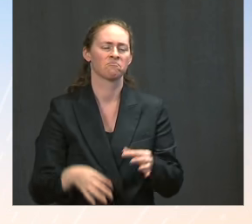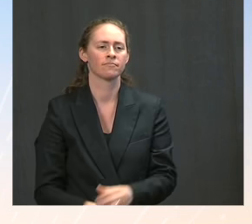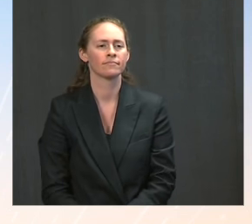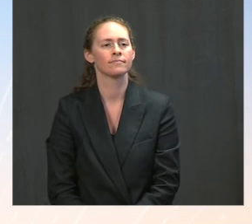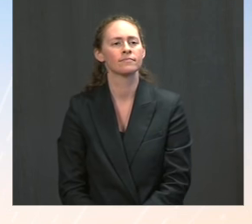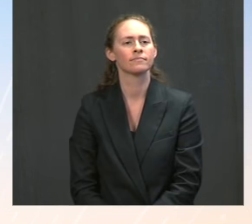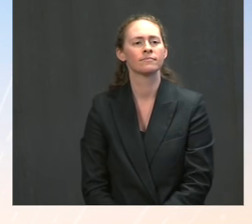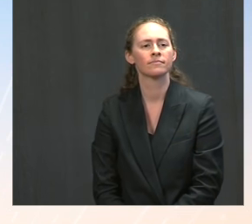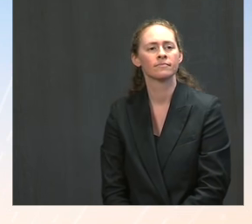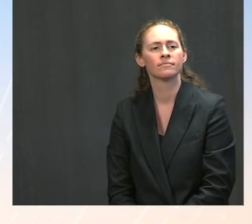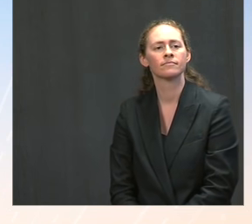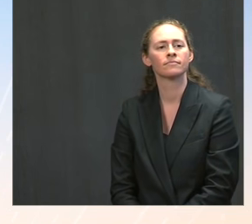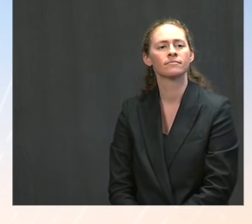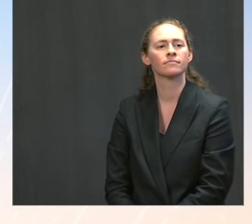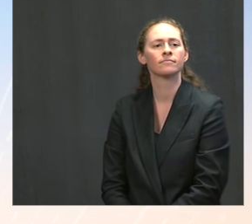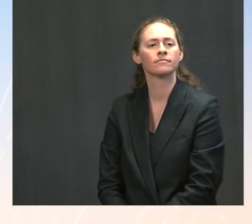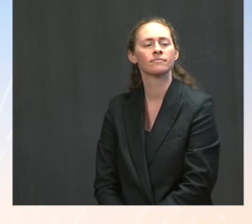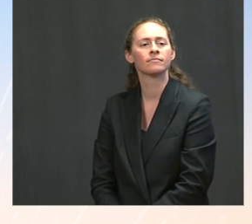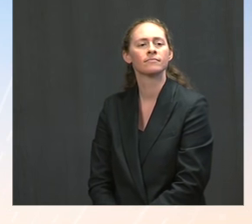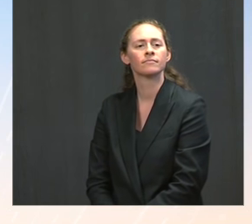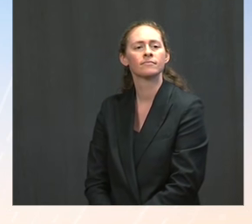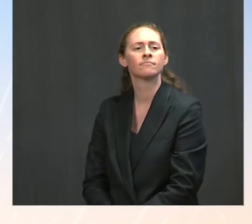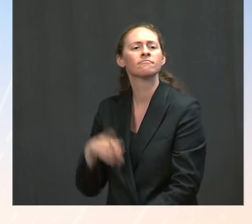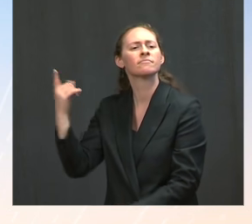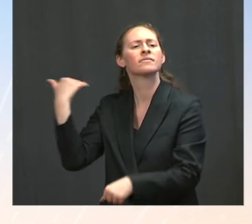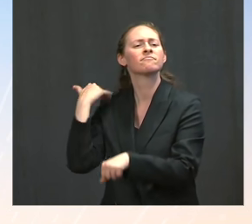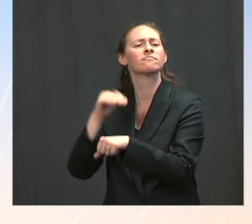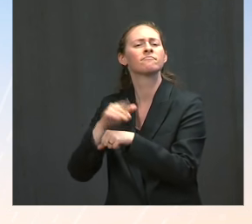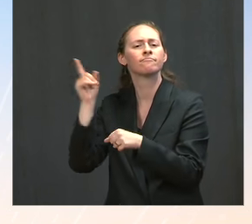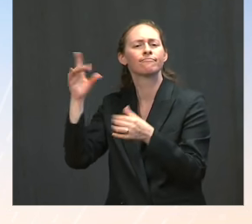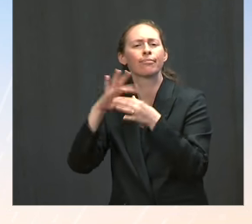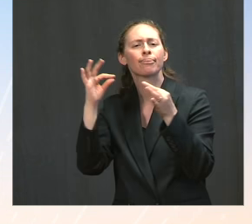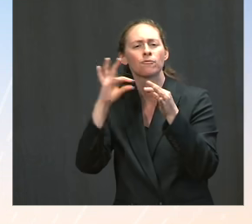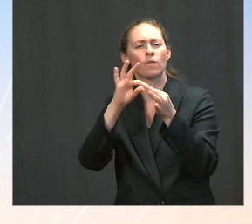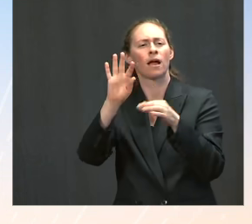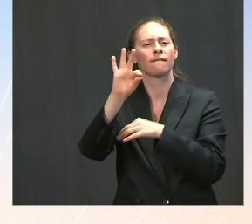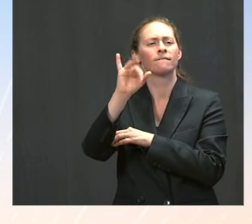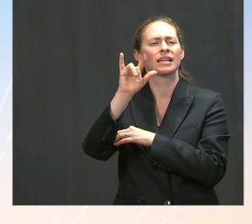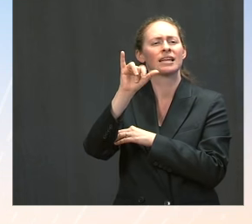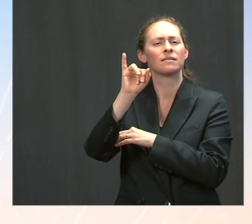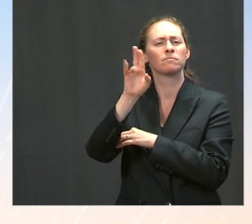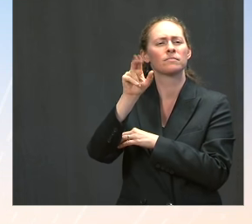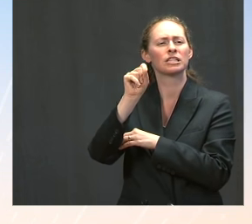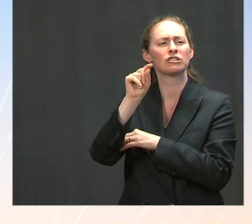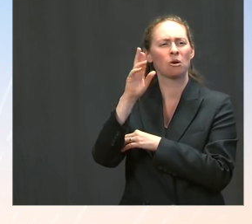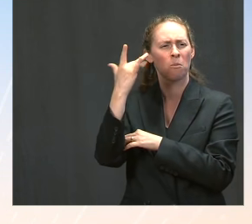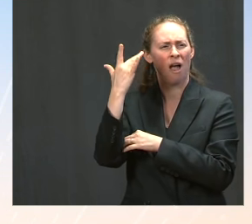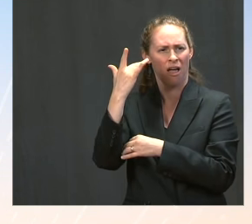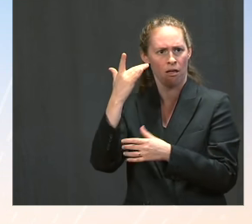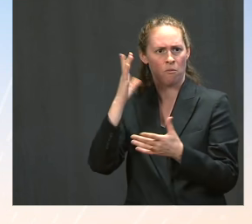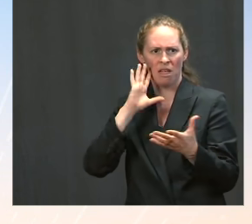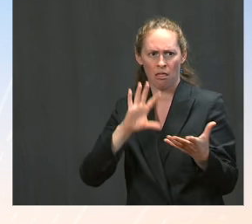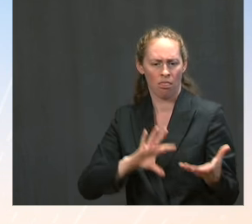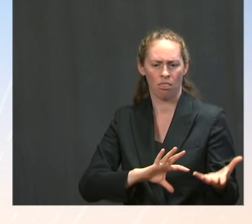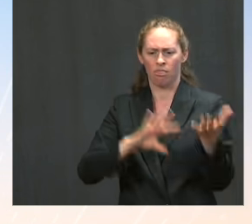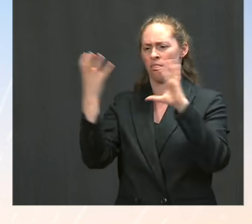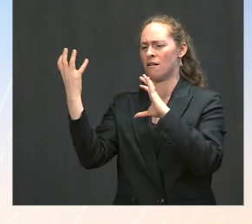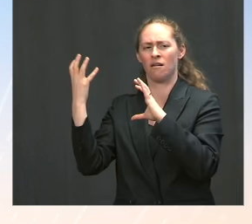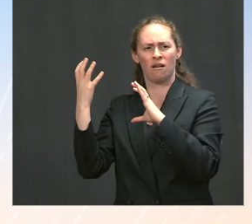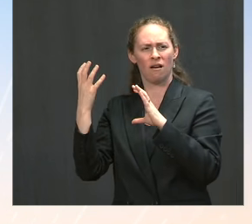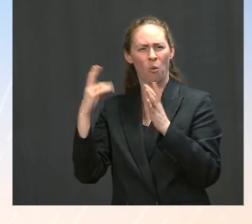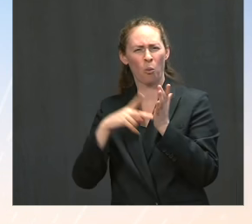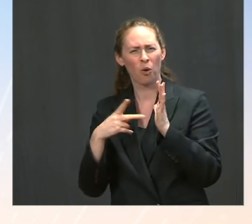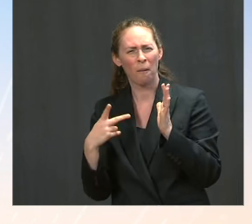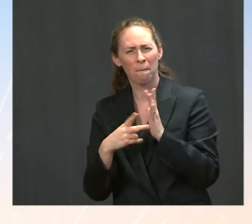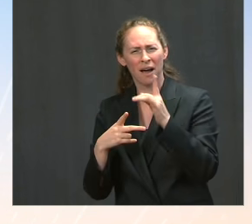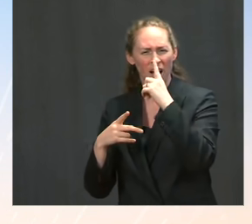the filibuster, how it would create chaos, what did that mean exactly? What kind of chaos would be created? Well, I think as I answered, I think it was Jen's